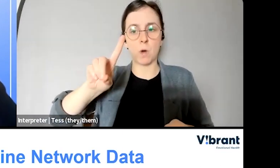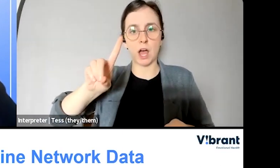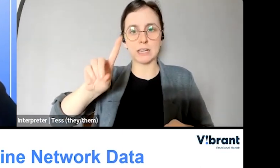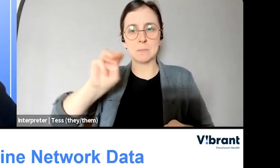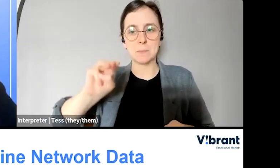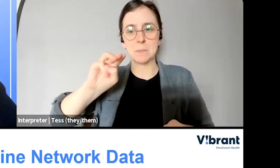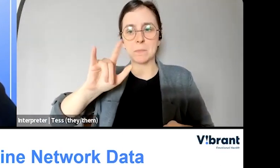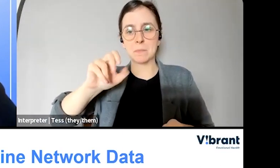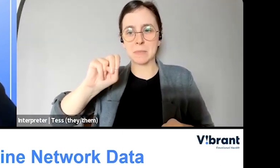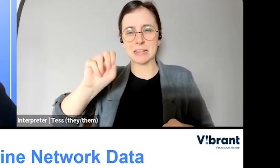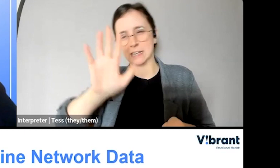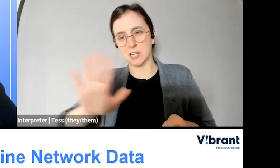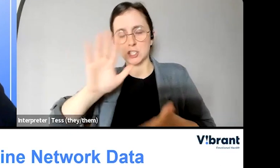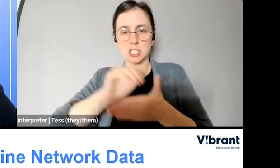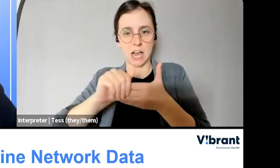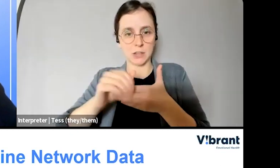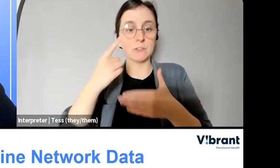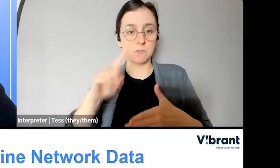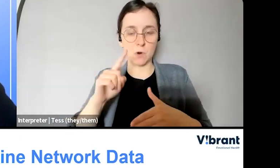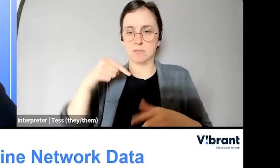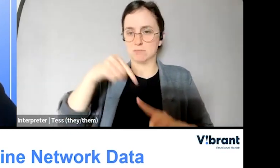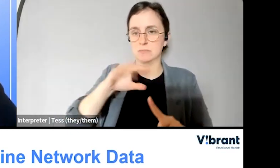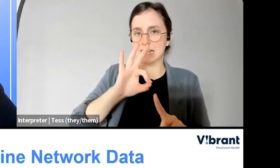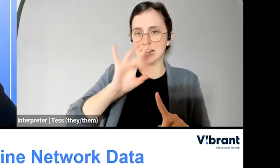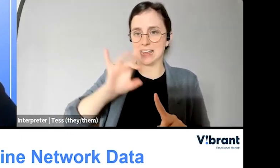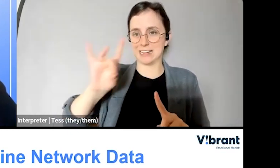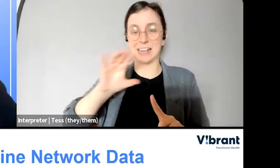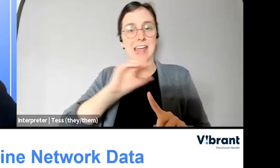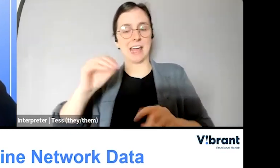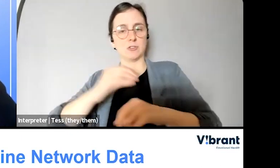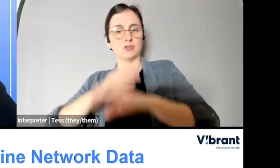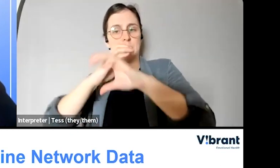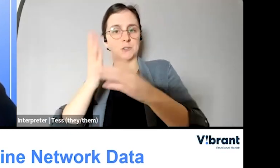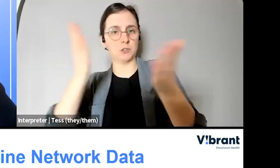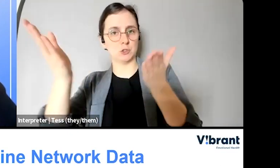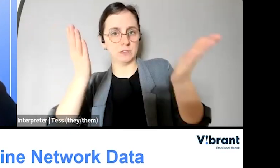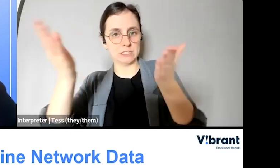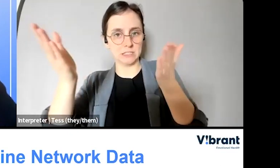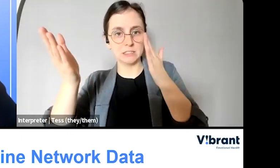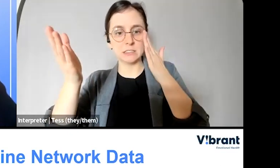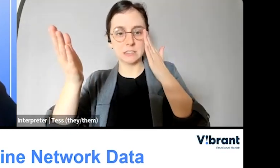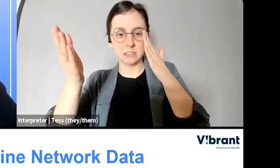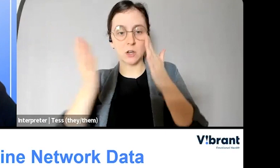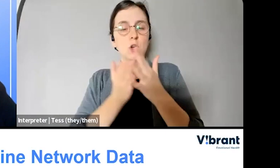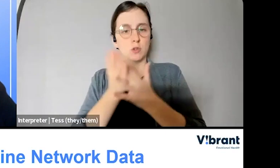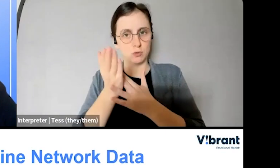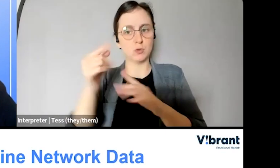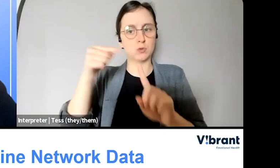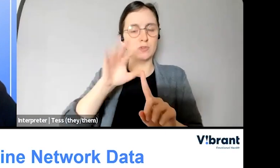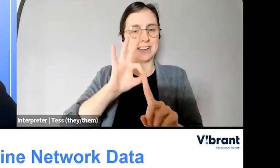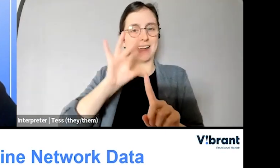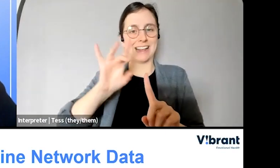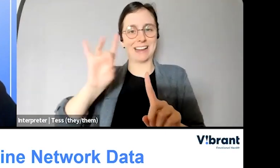dollars for 988 and crisis services through the 988